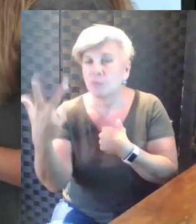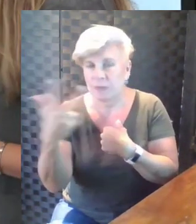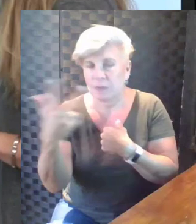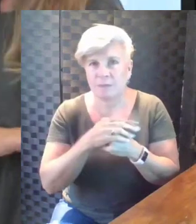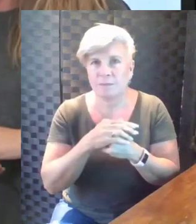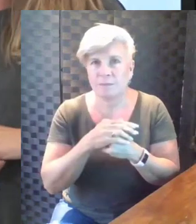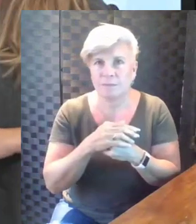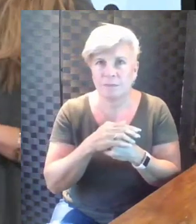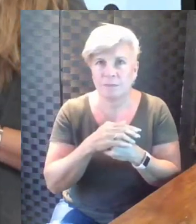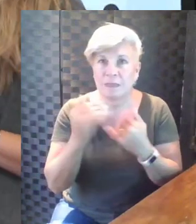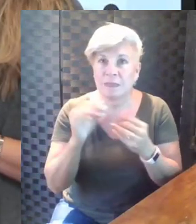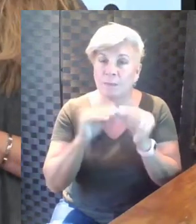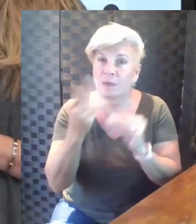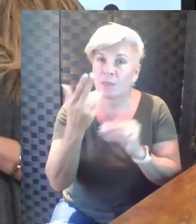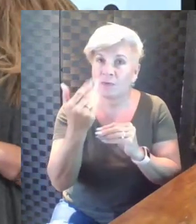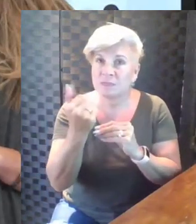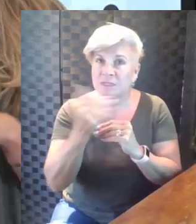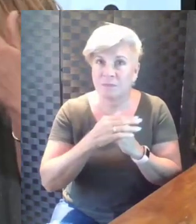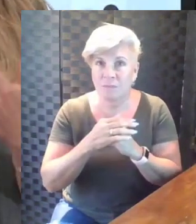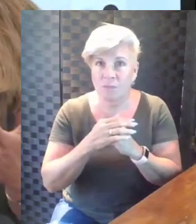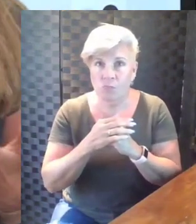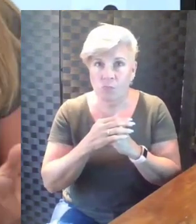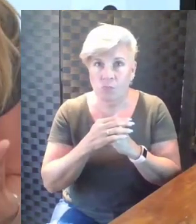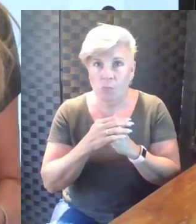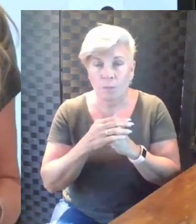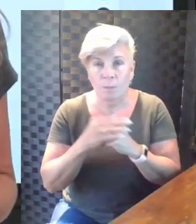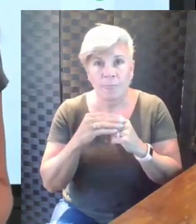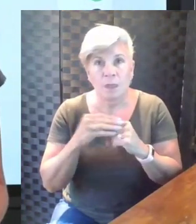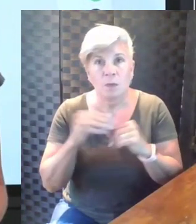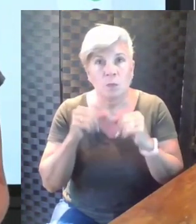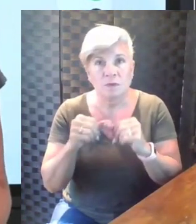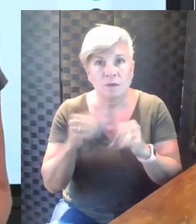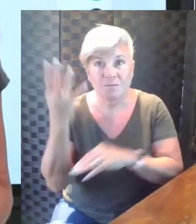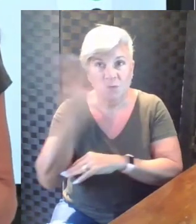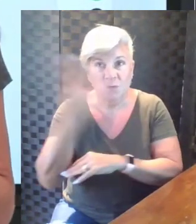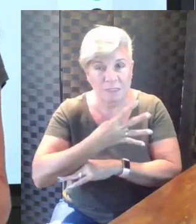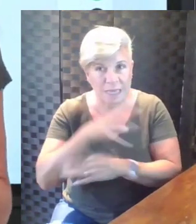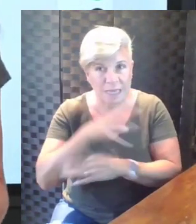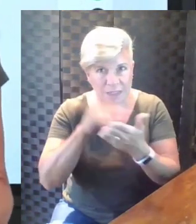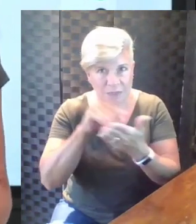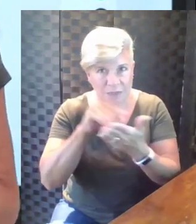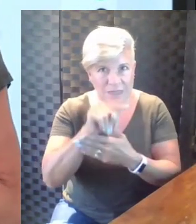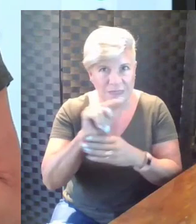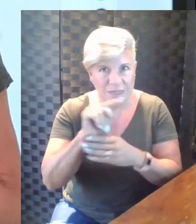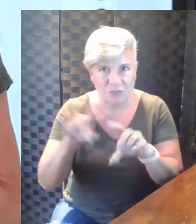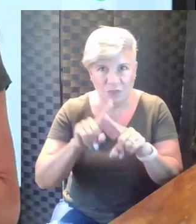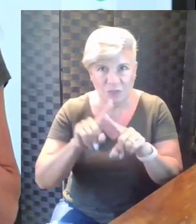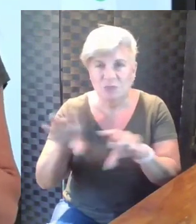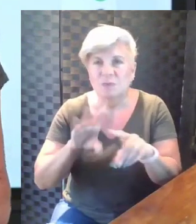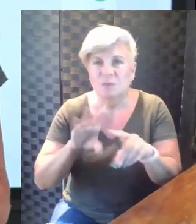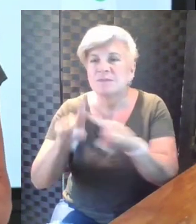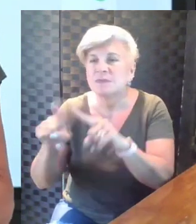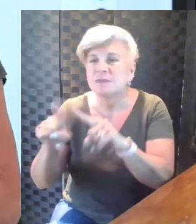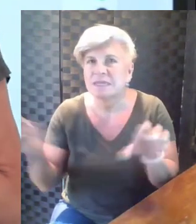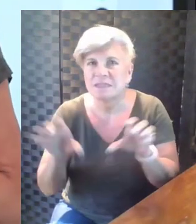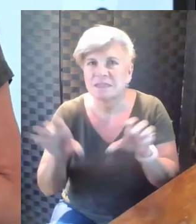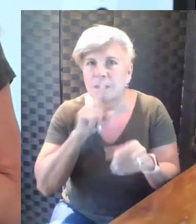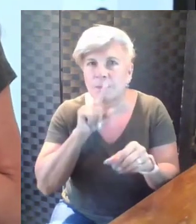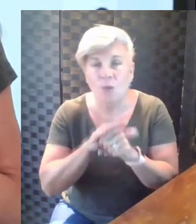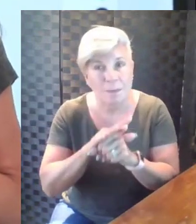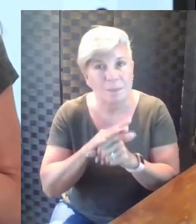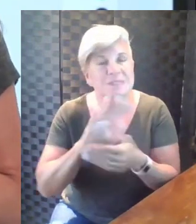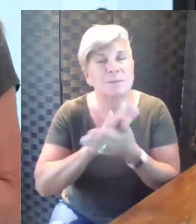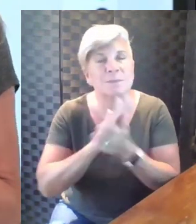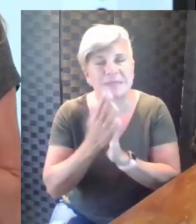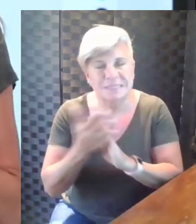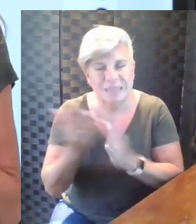3. So my number is 13. Now we're going to be spending 4 days on this, but doing different activities each day. So I promise this will get a little